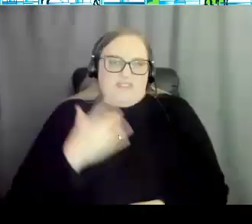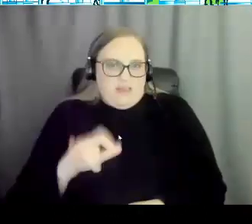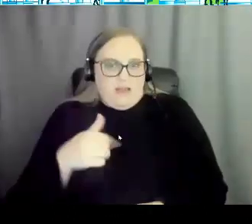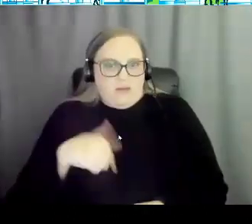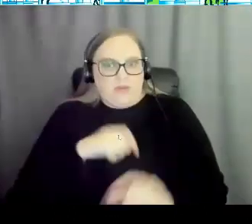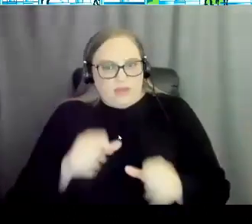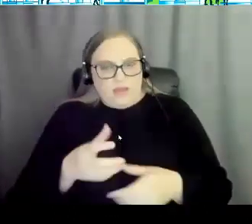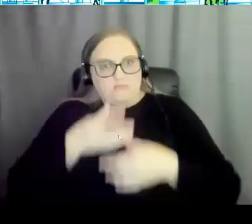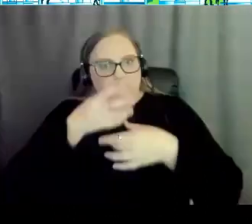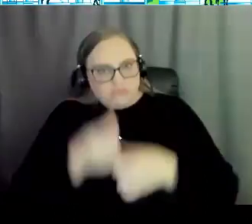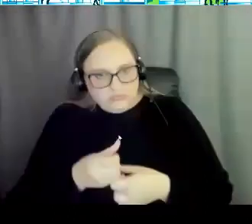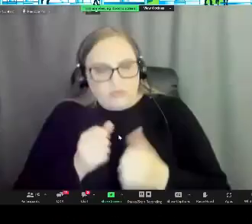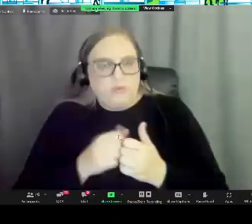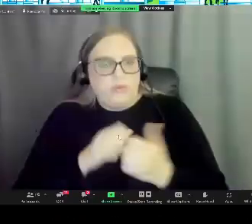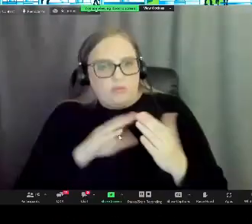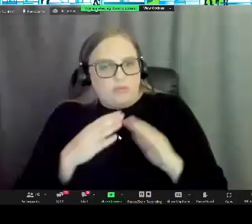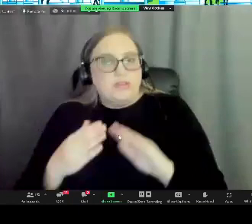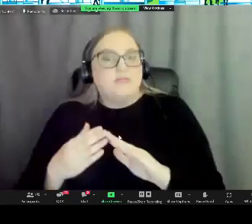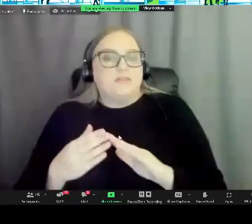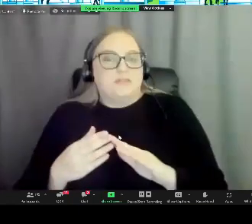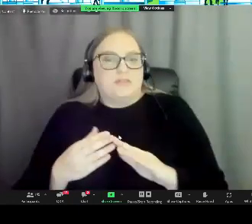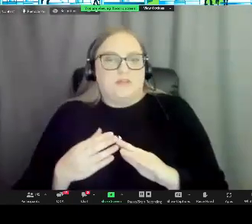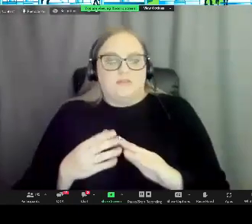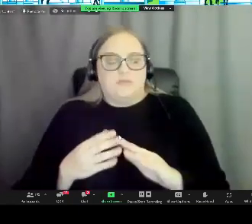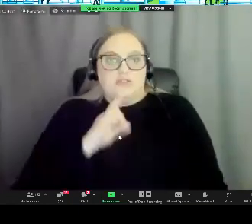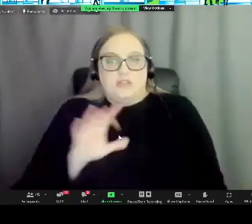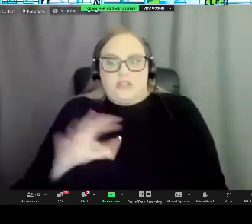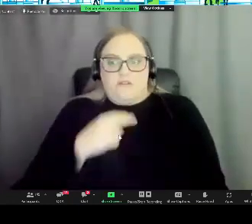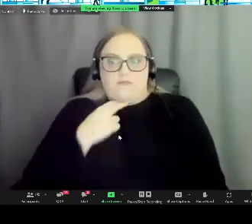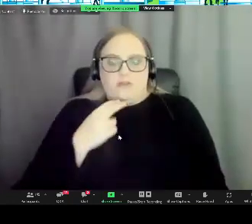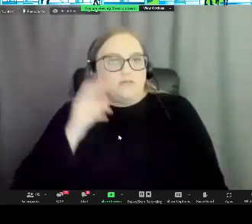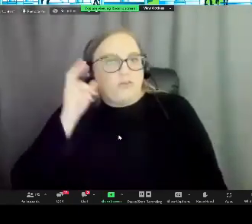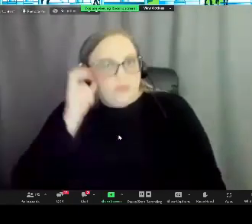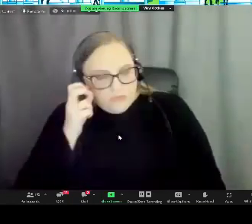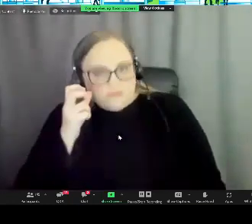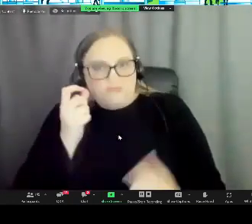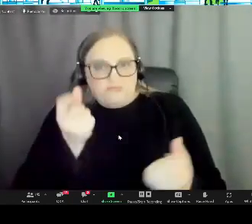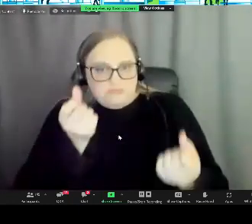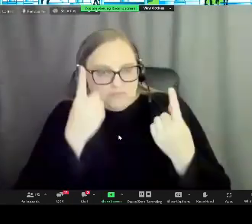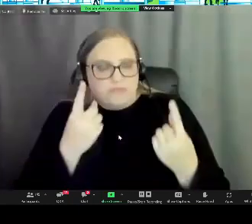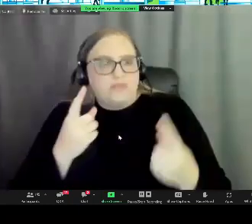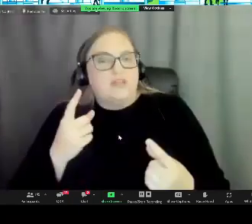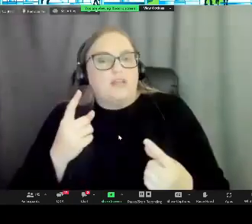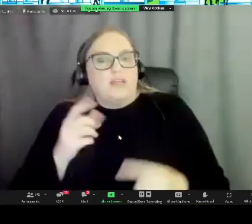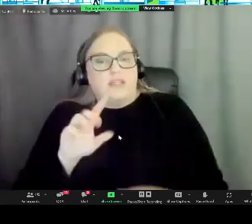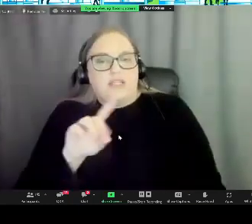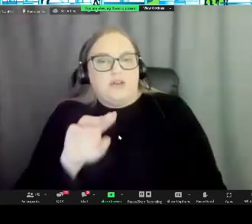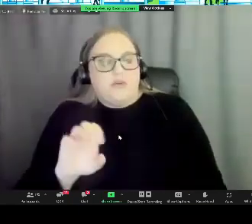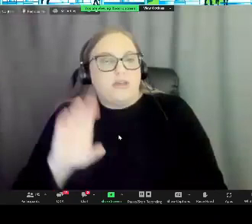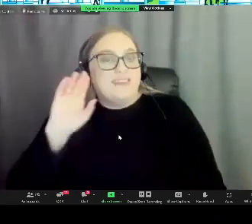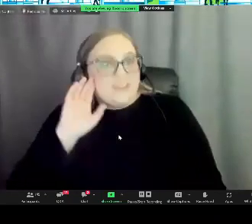our process and ensure that they feel like their voices have been heard at the end of it, and that DOE actually hears their voices in that